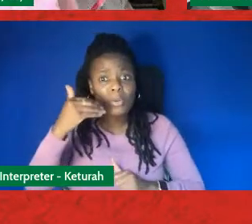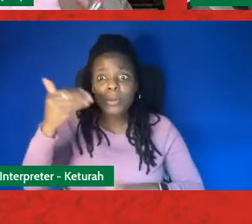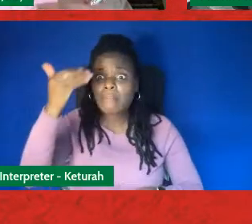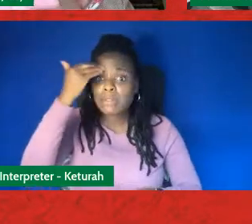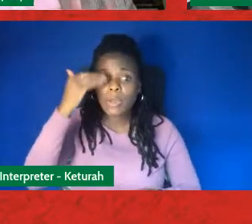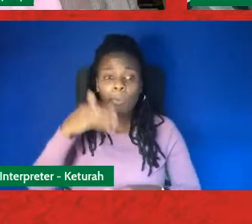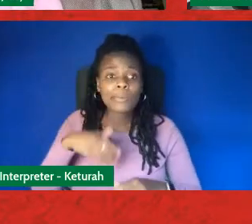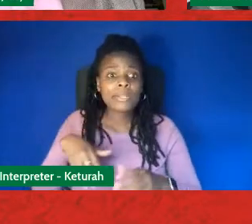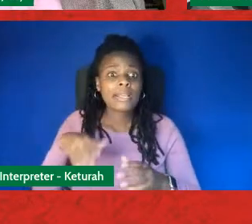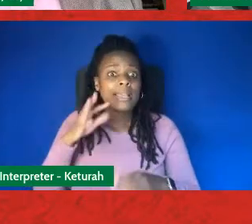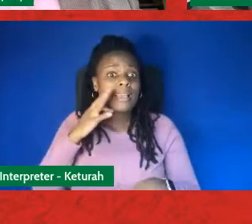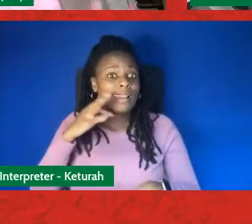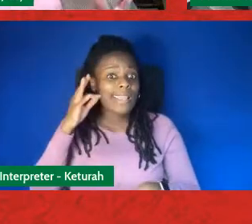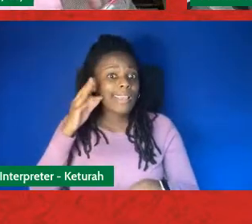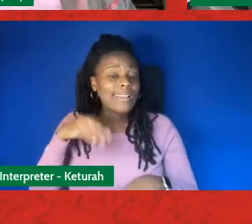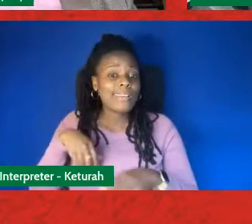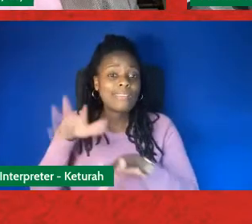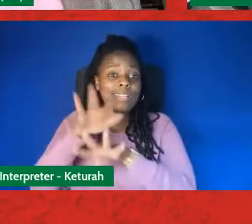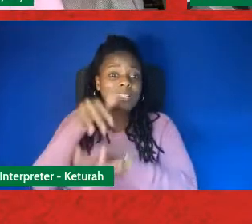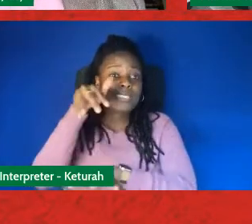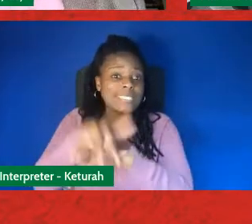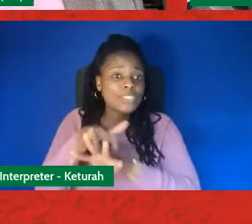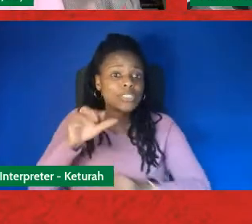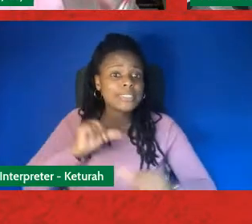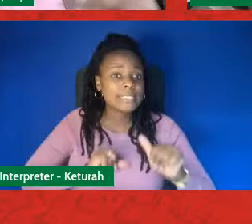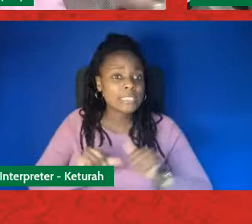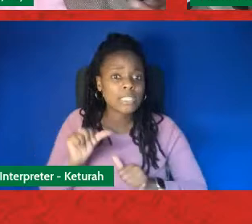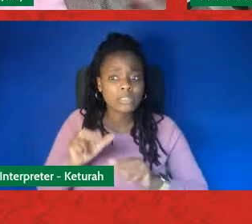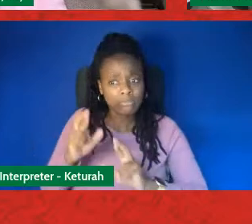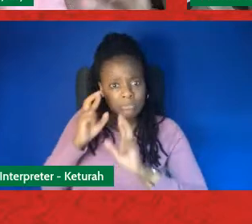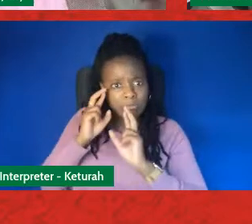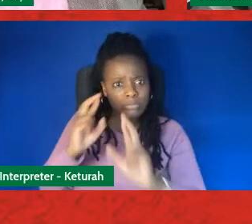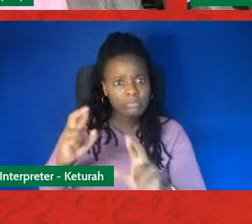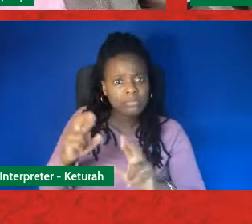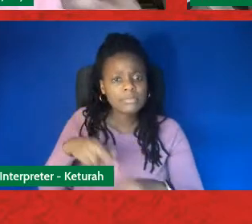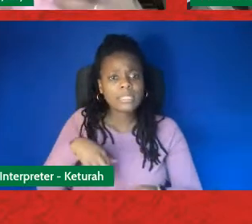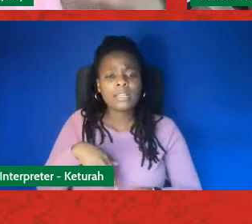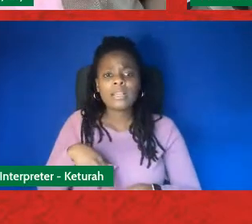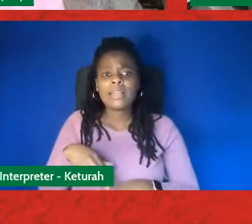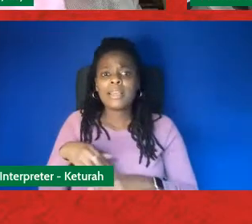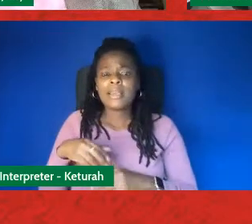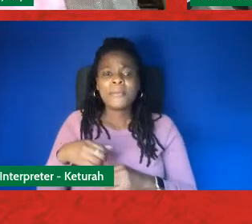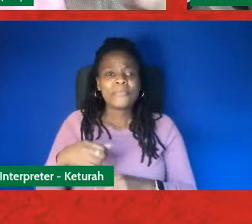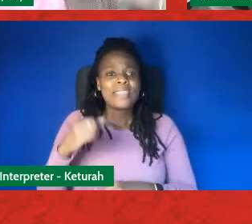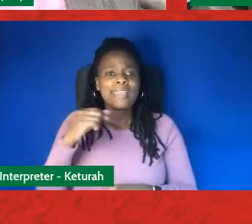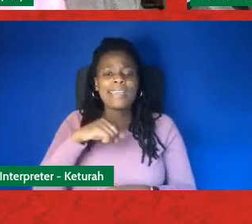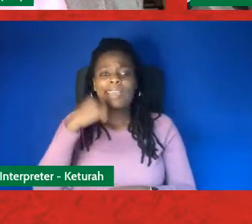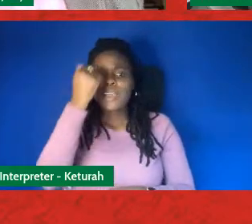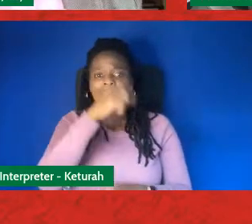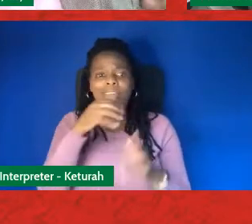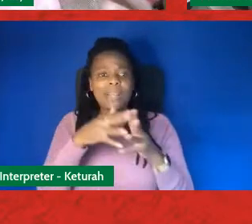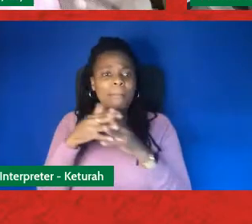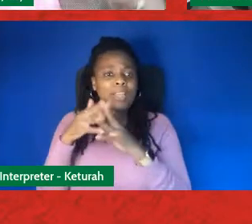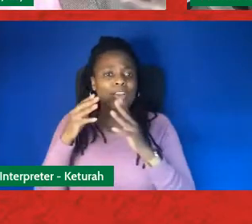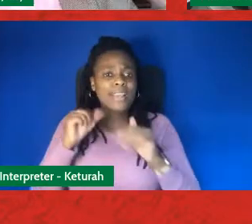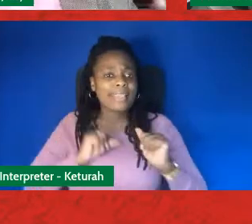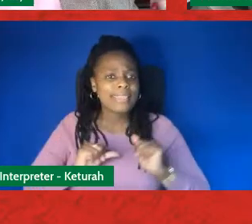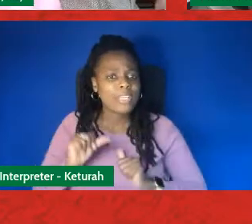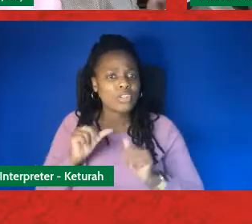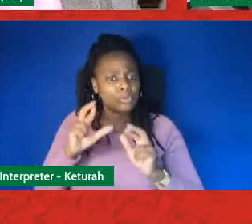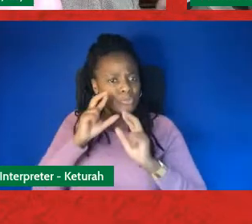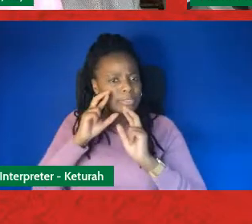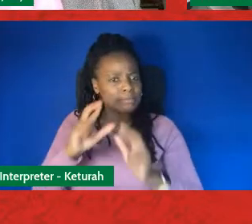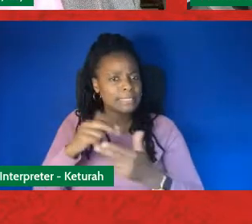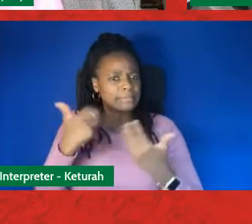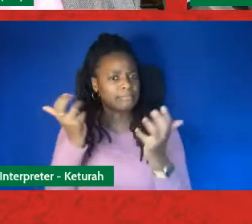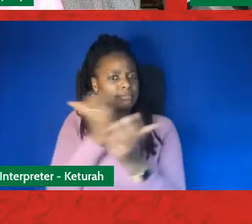was respected, African culture, European culture. Now, the thing about the first production they do of Richard III, every company is doing, you know, this is